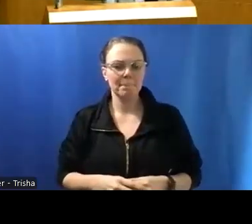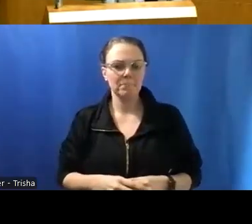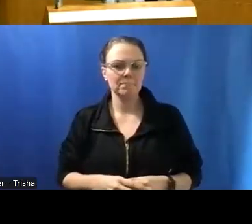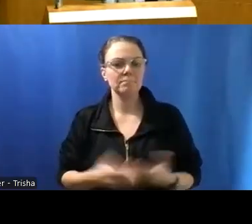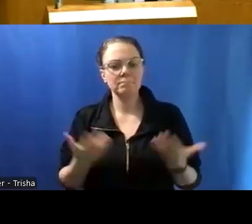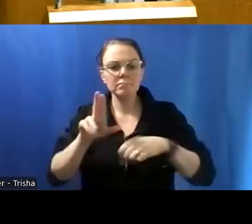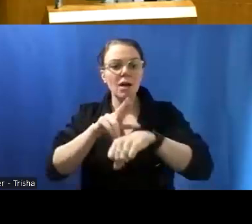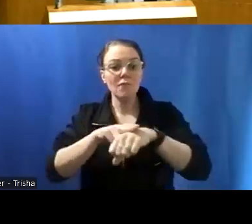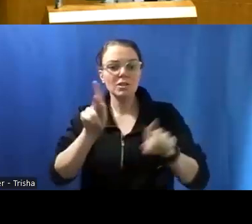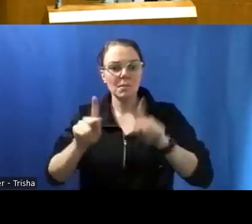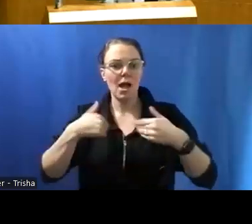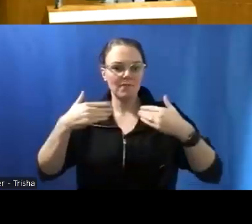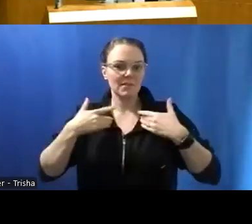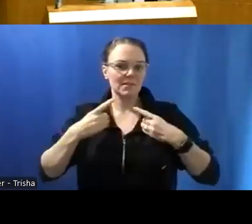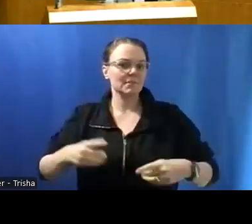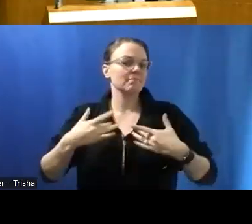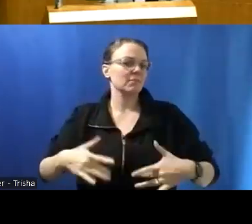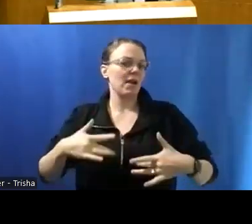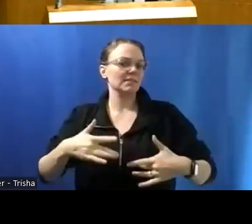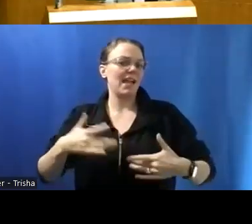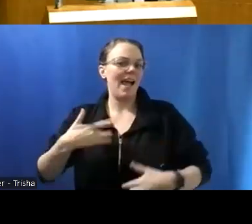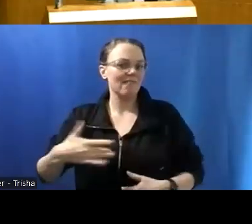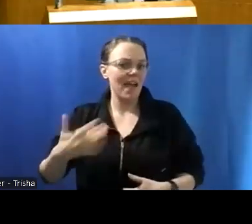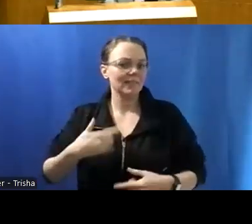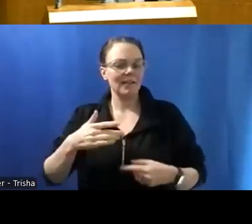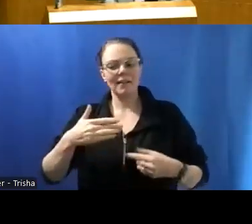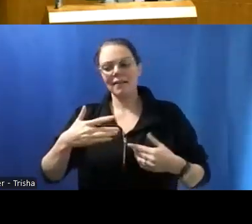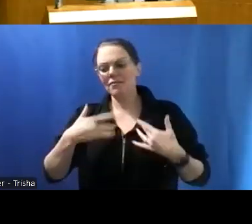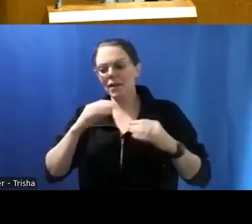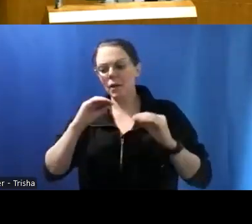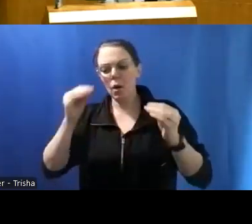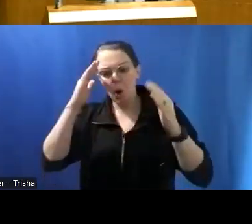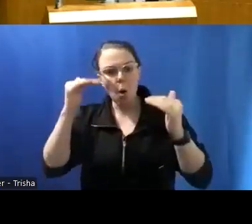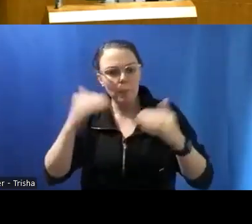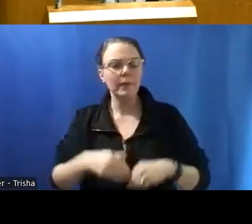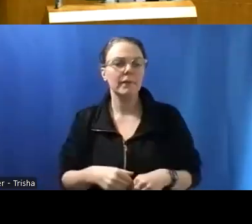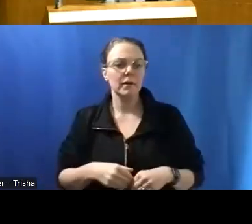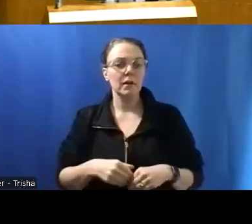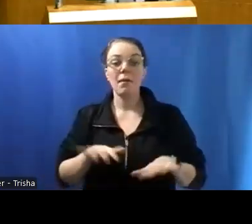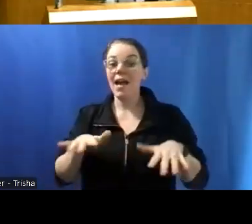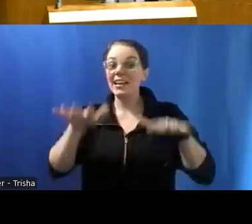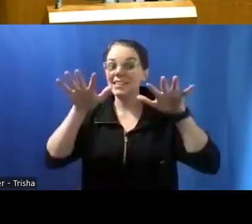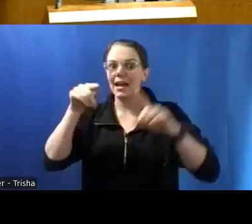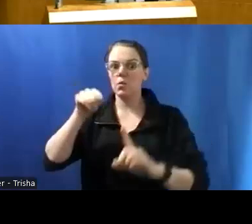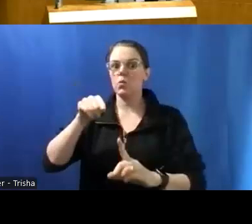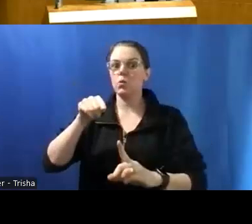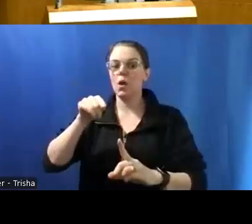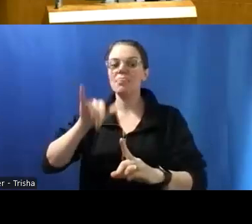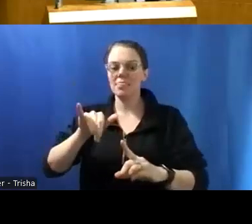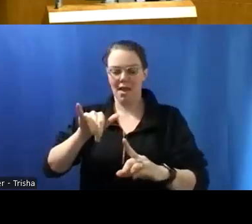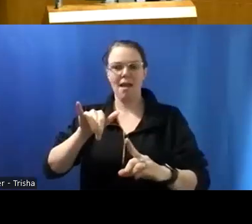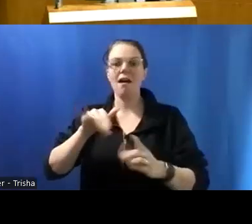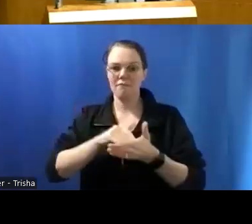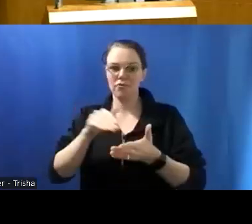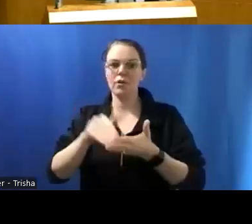Of course, people have depressed affect. There's often hopelessness, etc. But anxiety is a very frequent